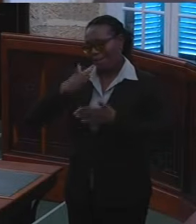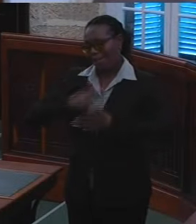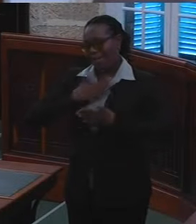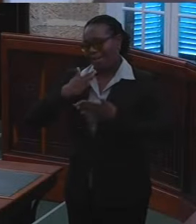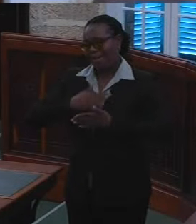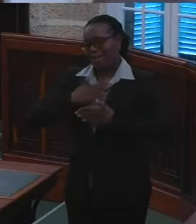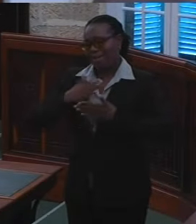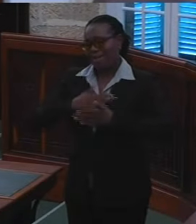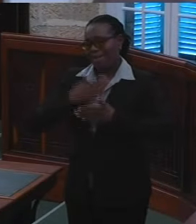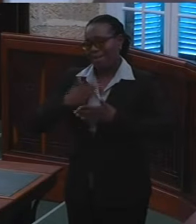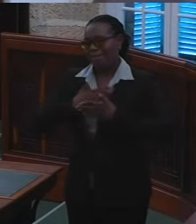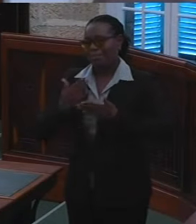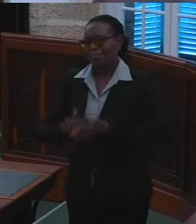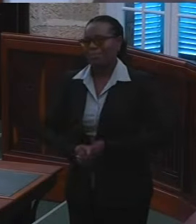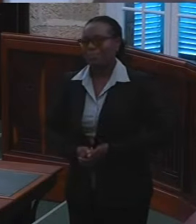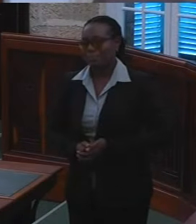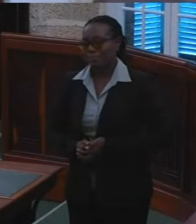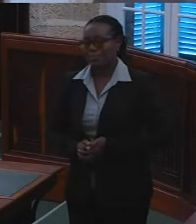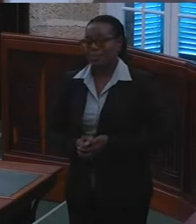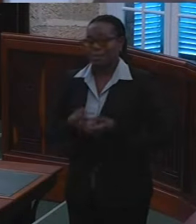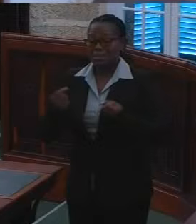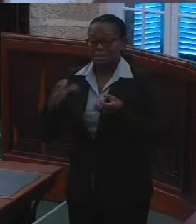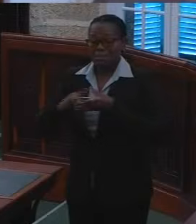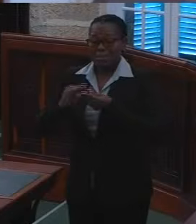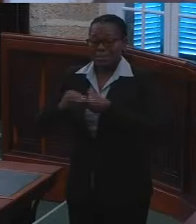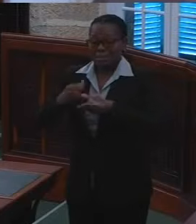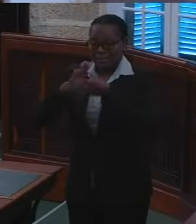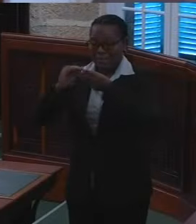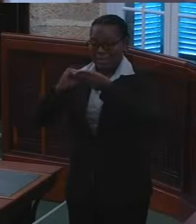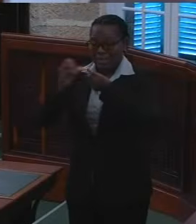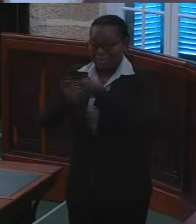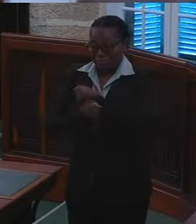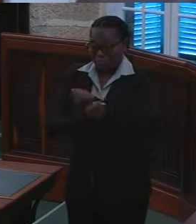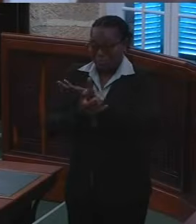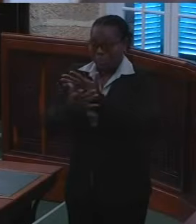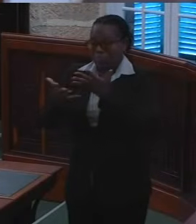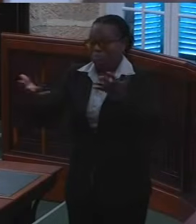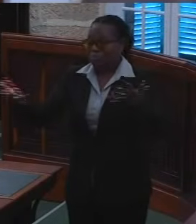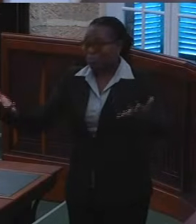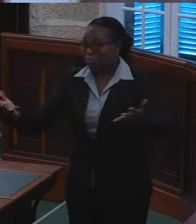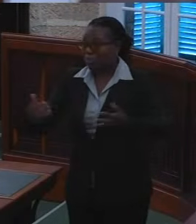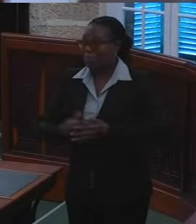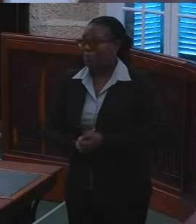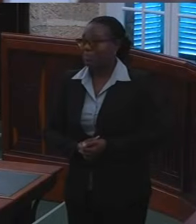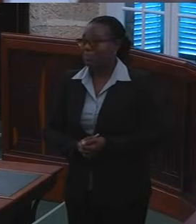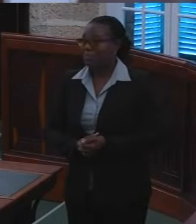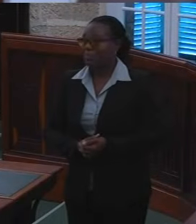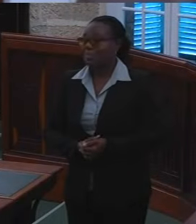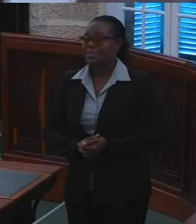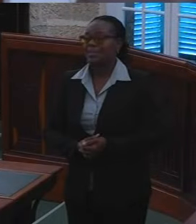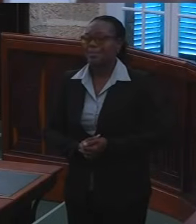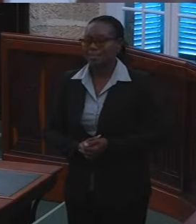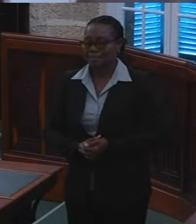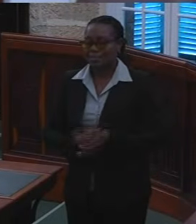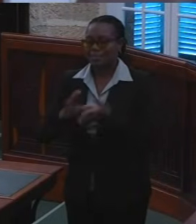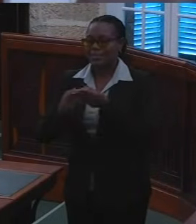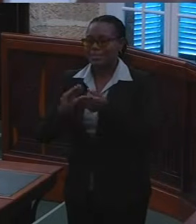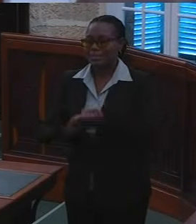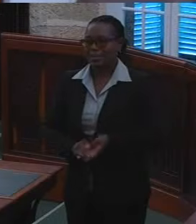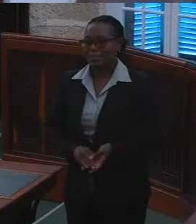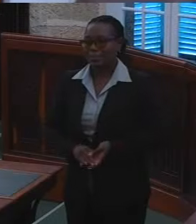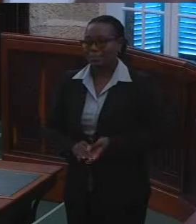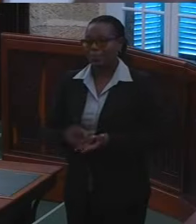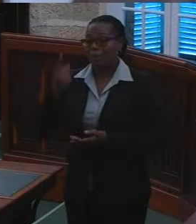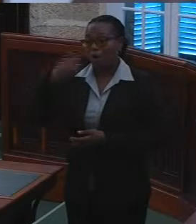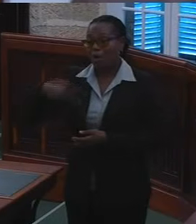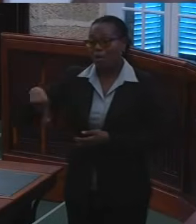able to extend my vocal cords without catching vocal fry or glottal fry today on behalf of those persons,